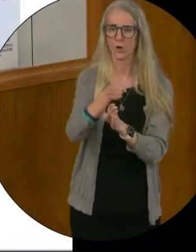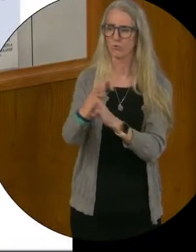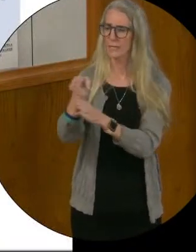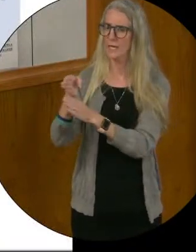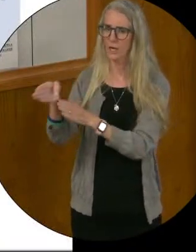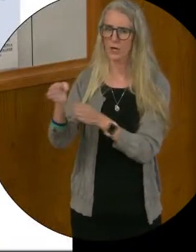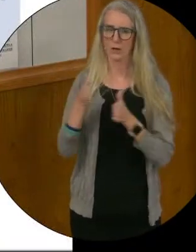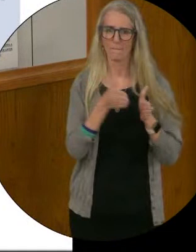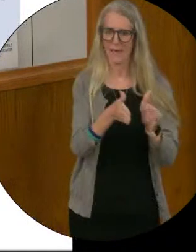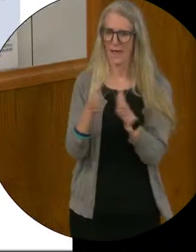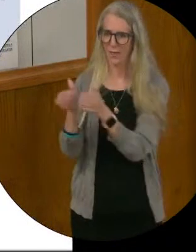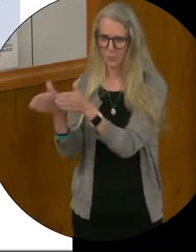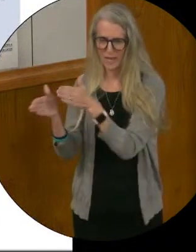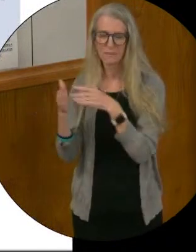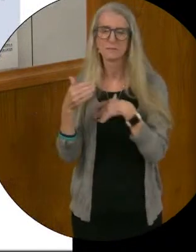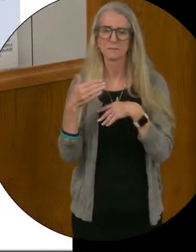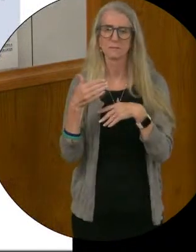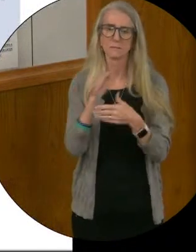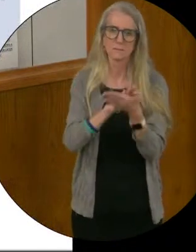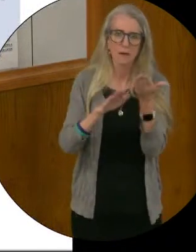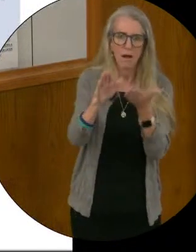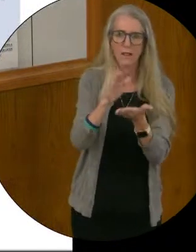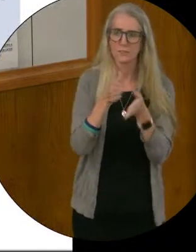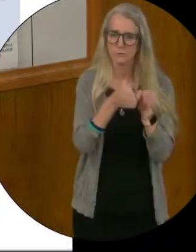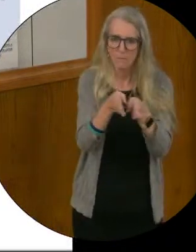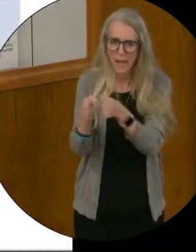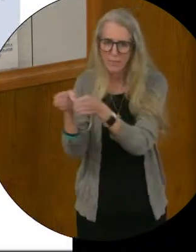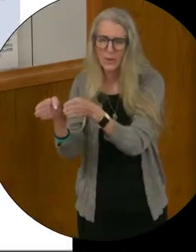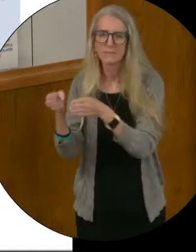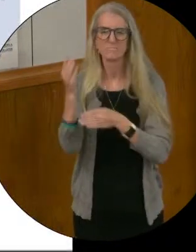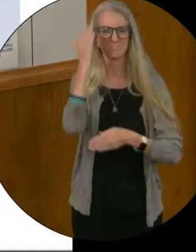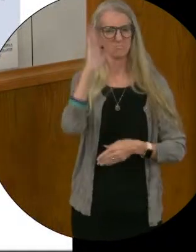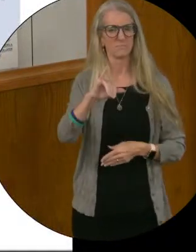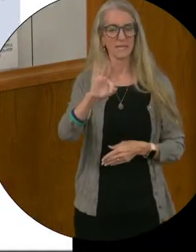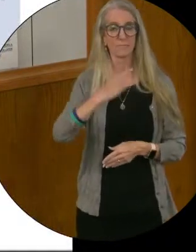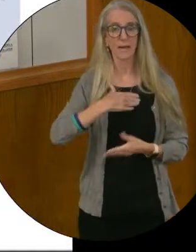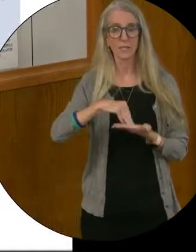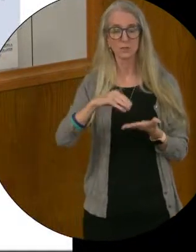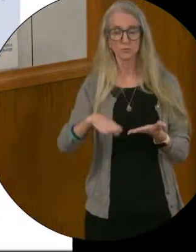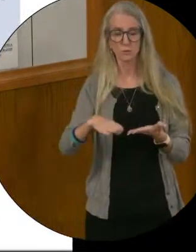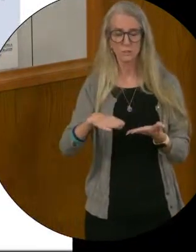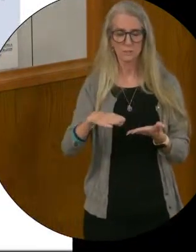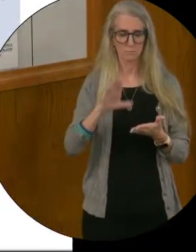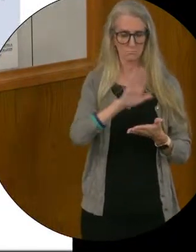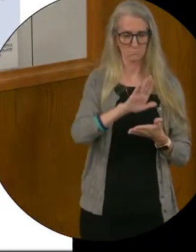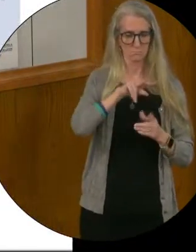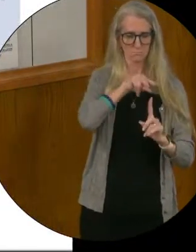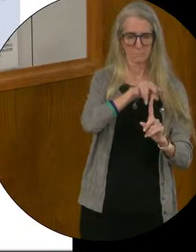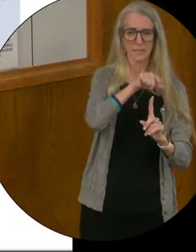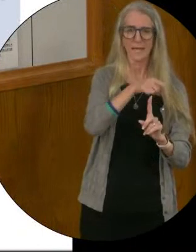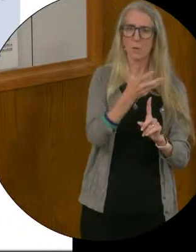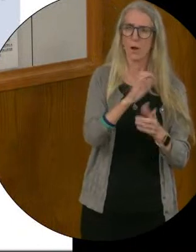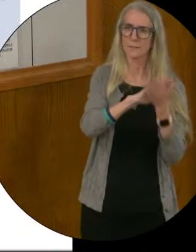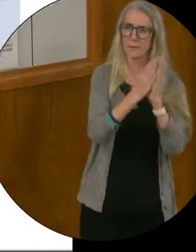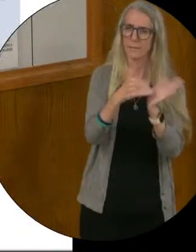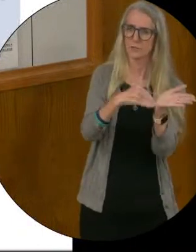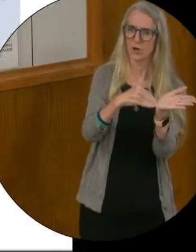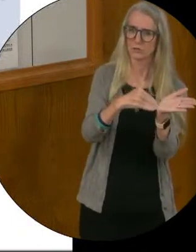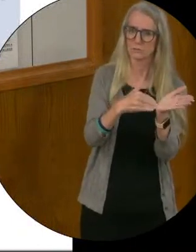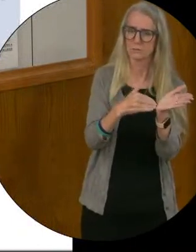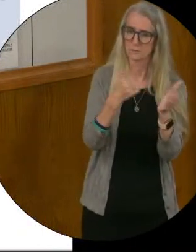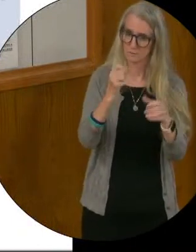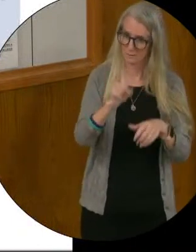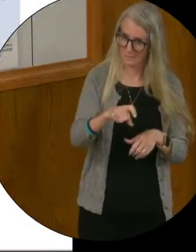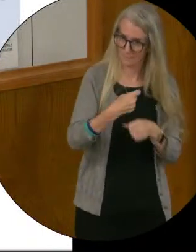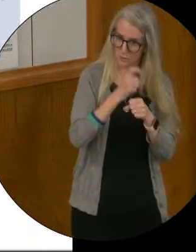college pathways, it's about, I know that if my student's end goal is I want to become a doctor, I need to make sure that they're in that